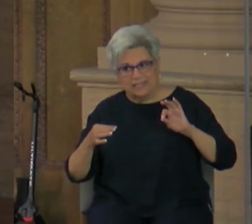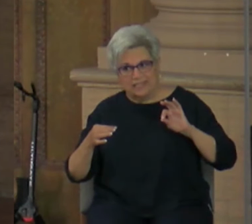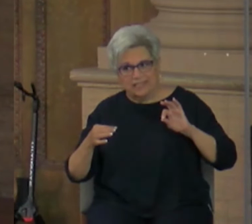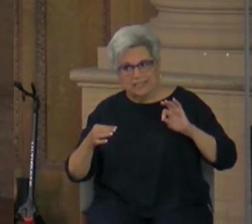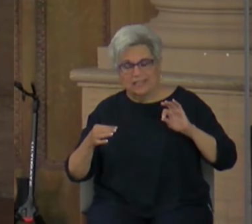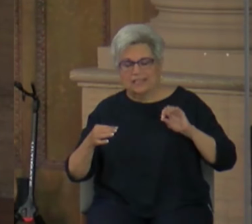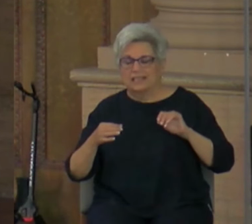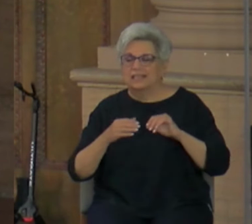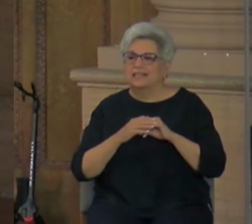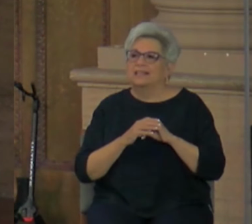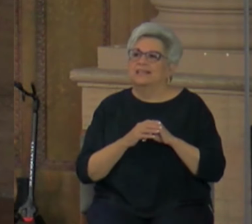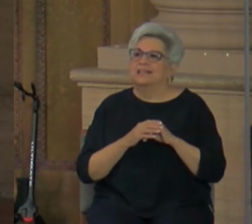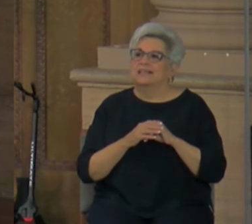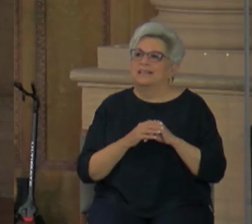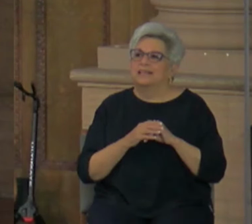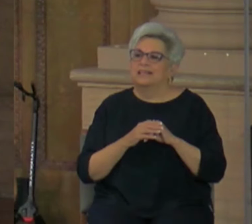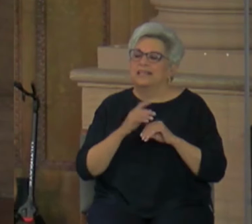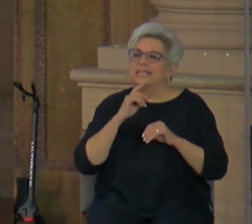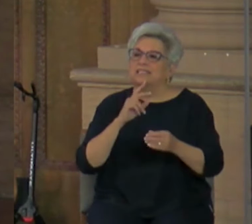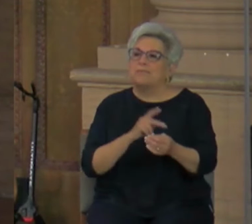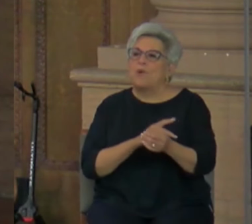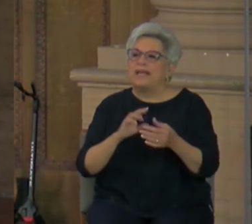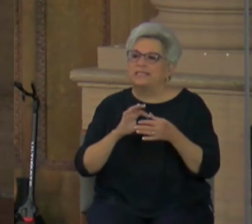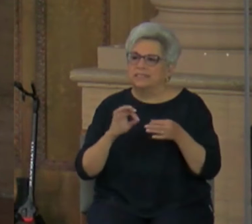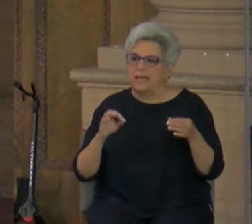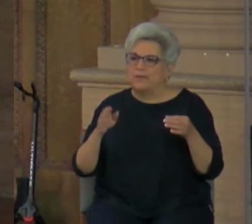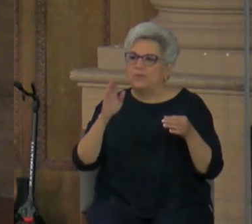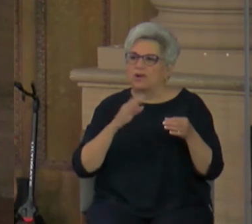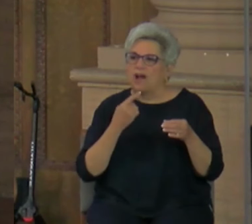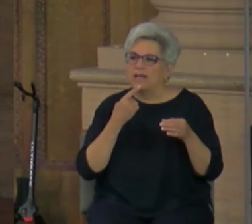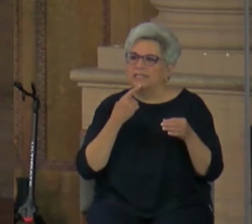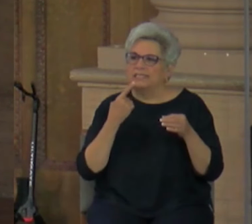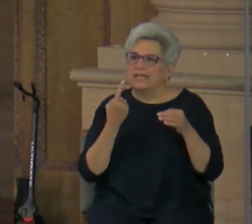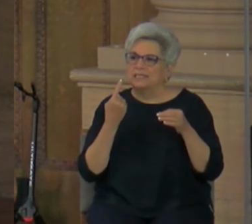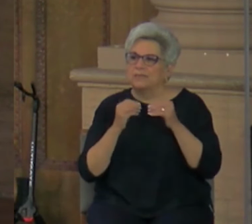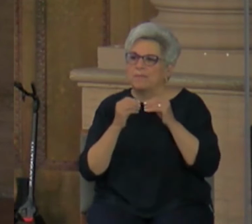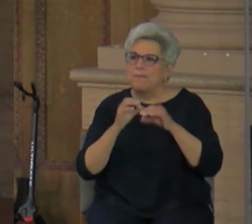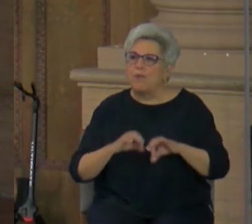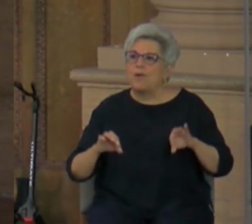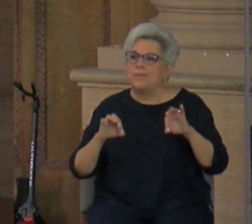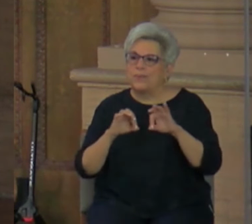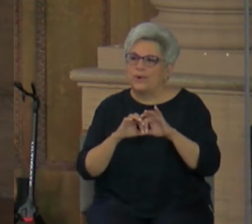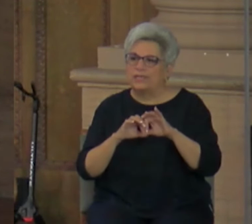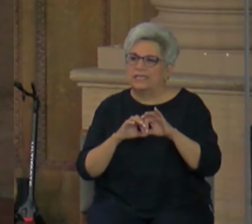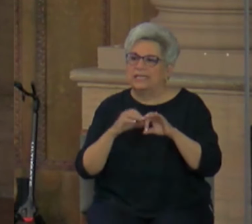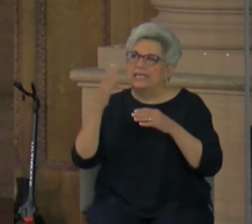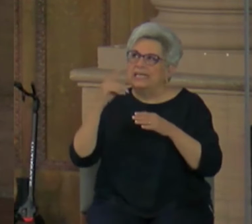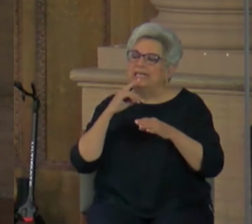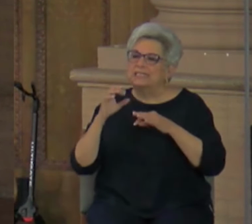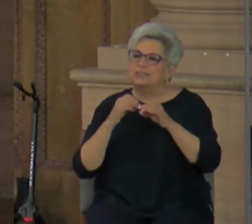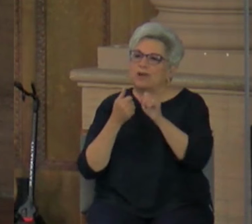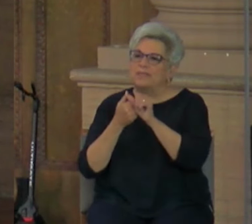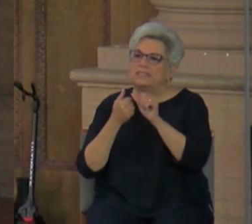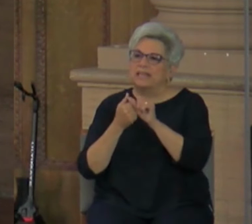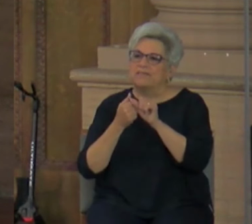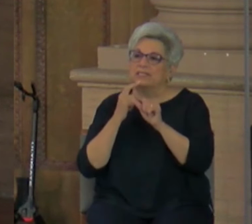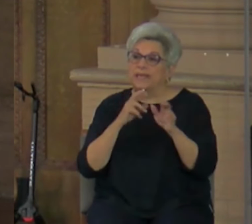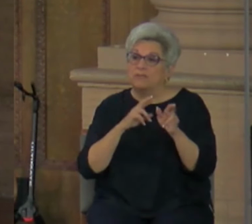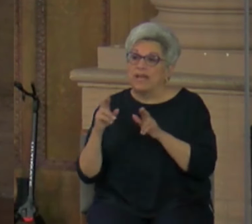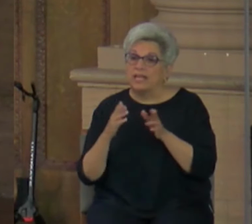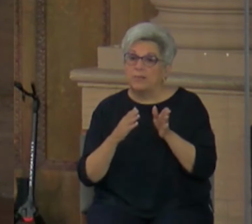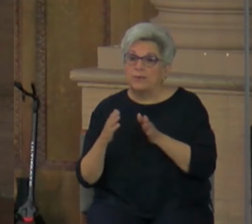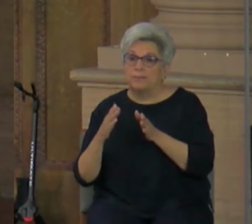sky, but it's a poetic statement where God's saying something even more important, where he's describing himself as preparing